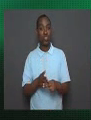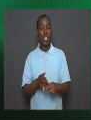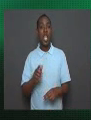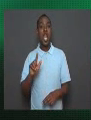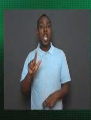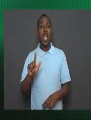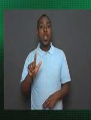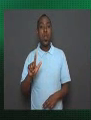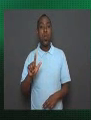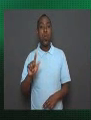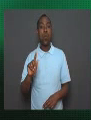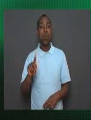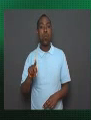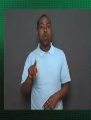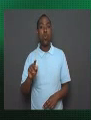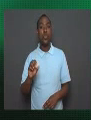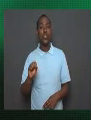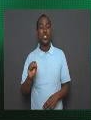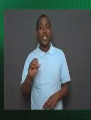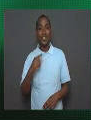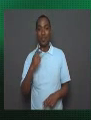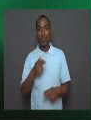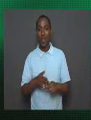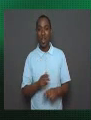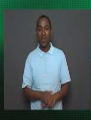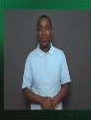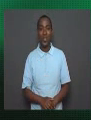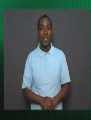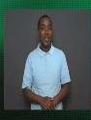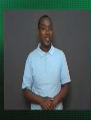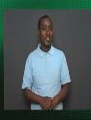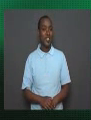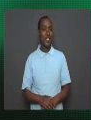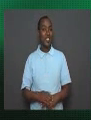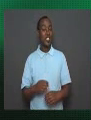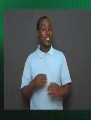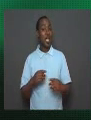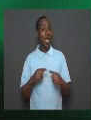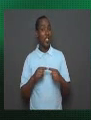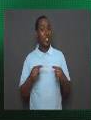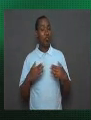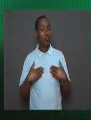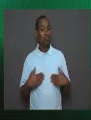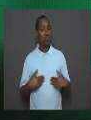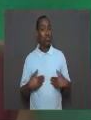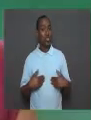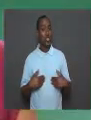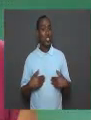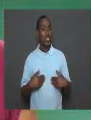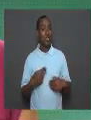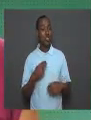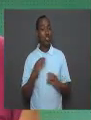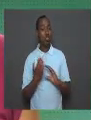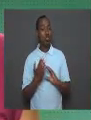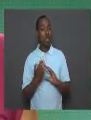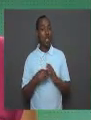gather together to produce antibodies to work against invading pathogens.